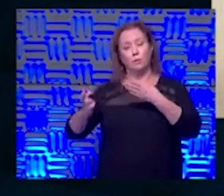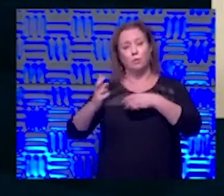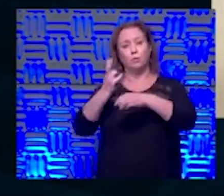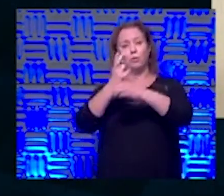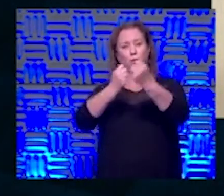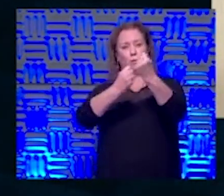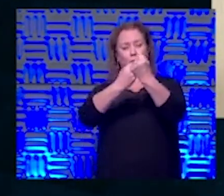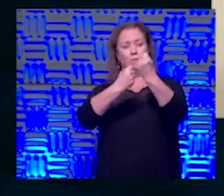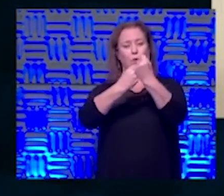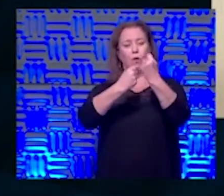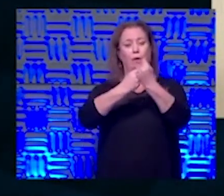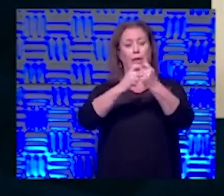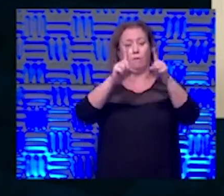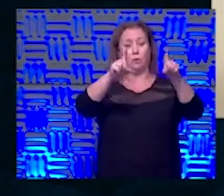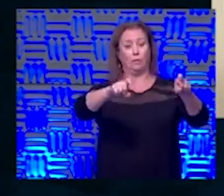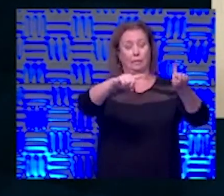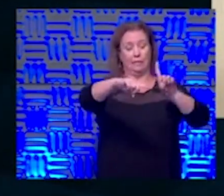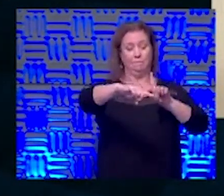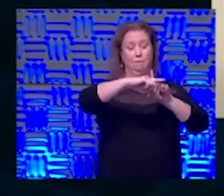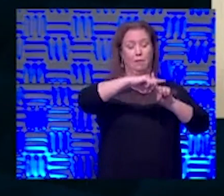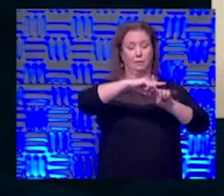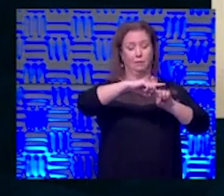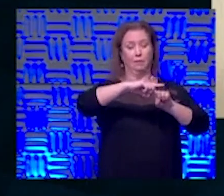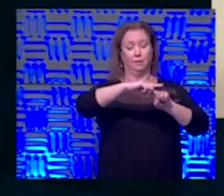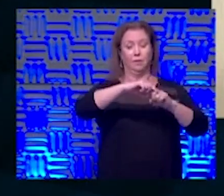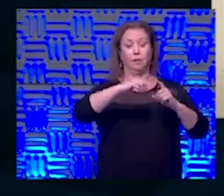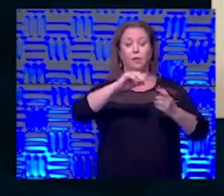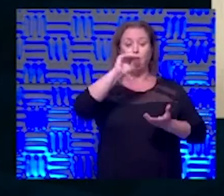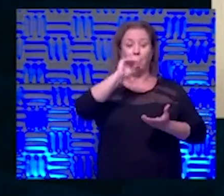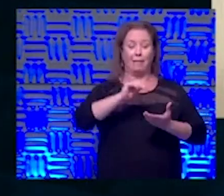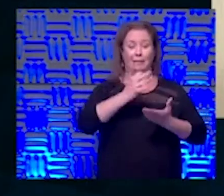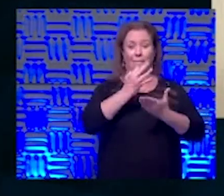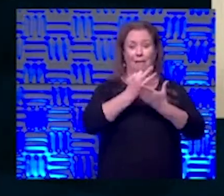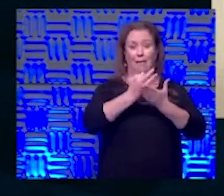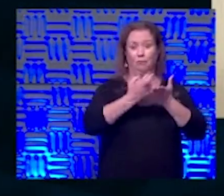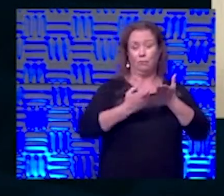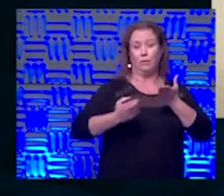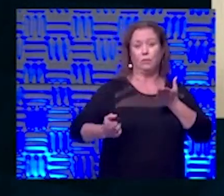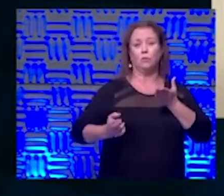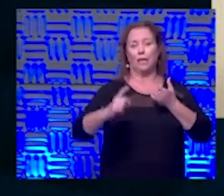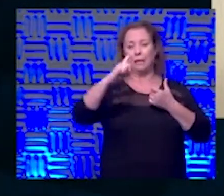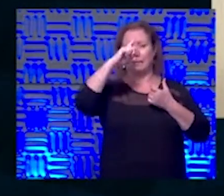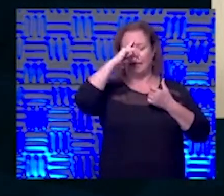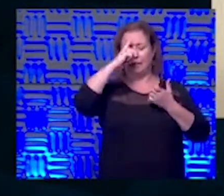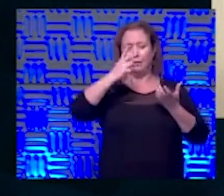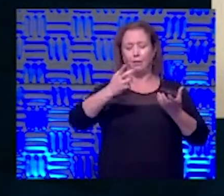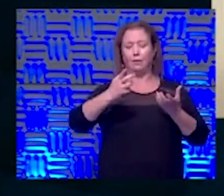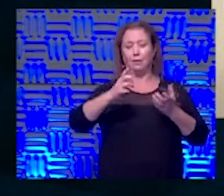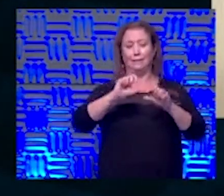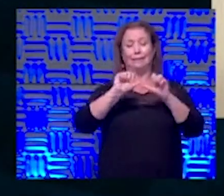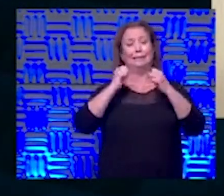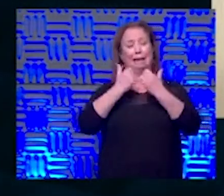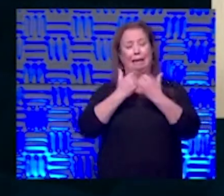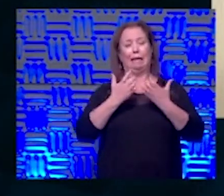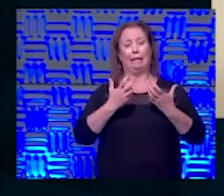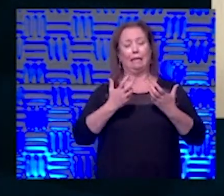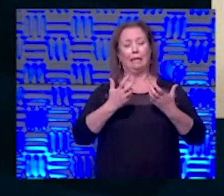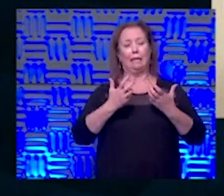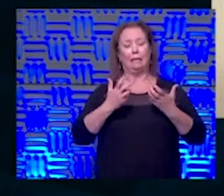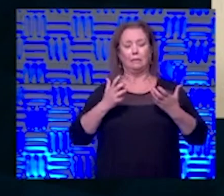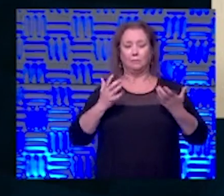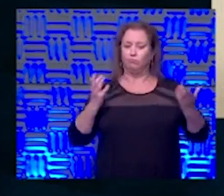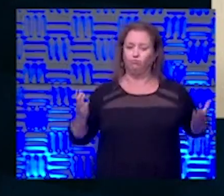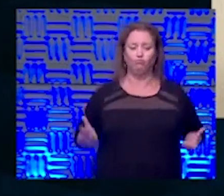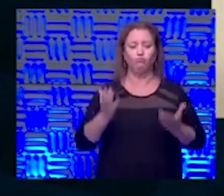you are testing positive, you have less financial resources, I think we as a society then need to step up and